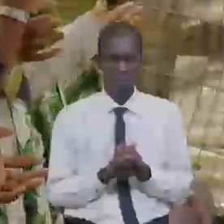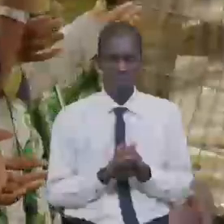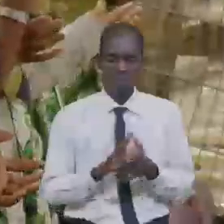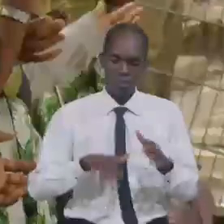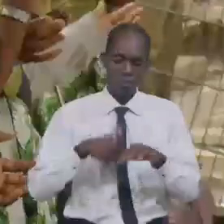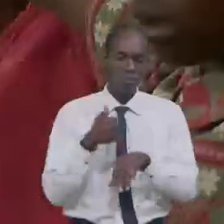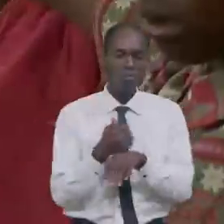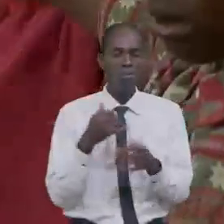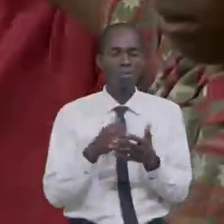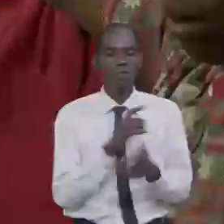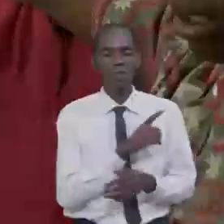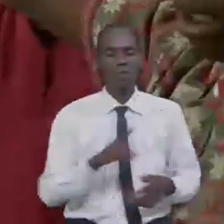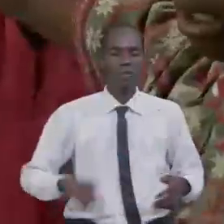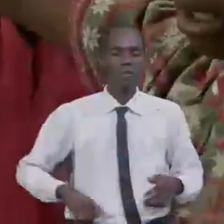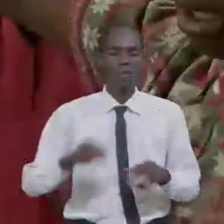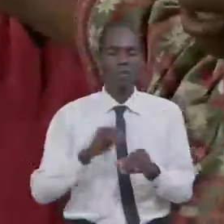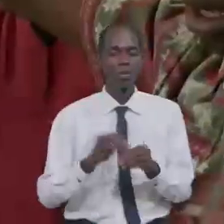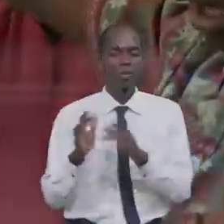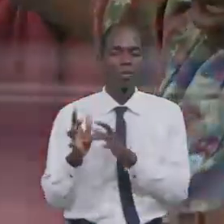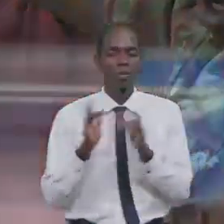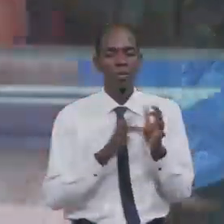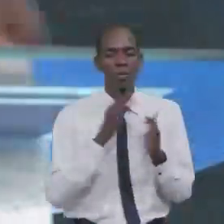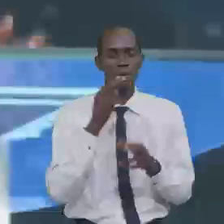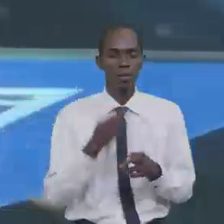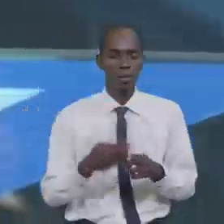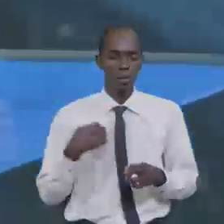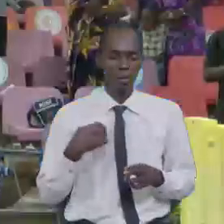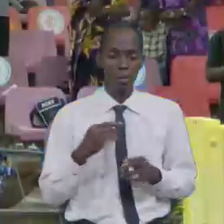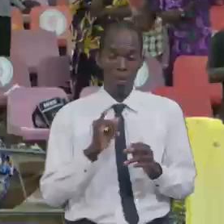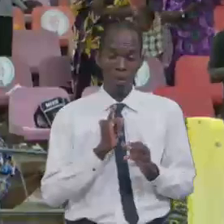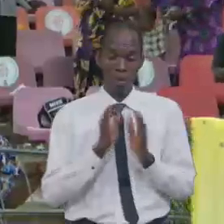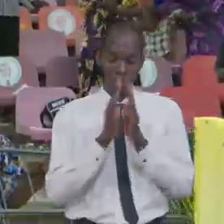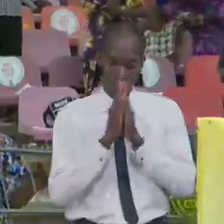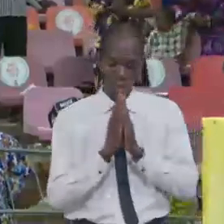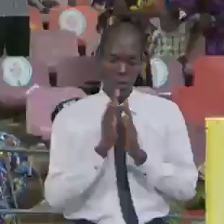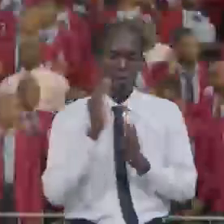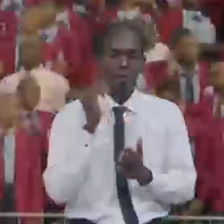O Lord. In Jesus' name I pray.